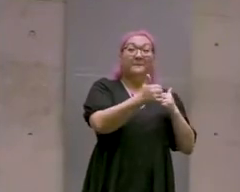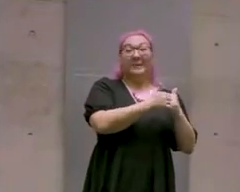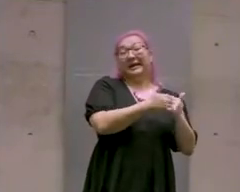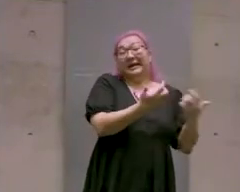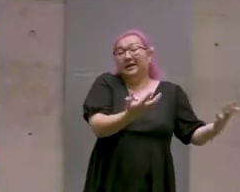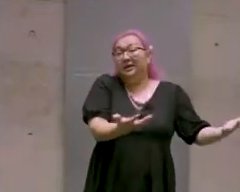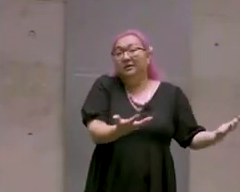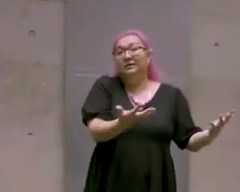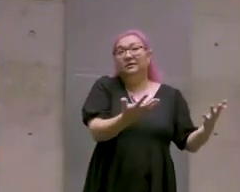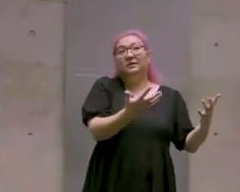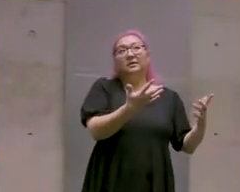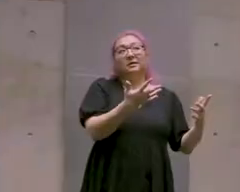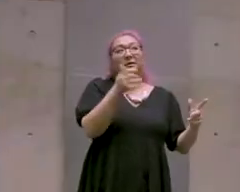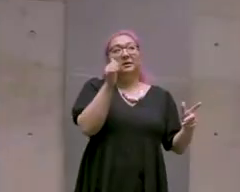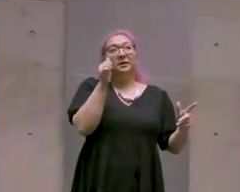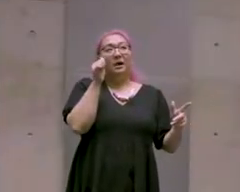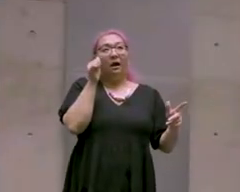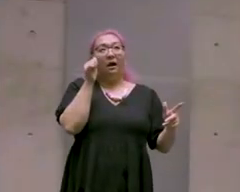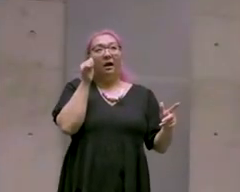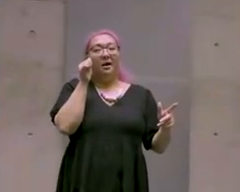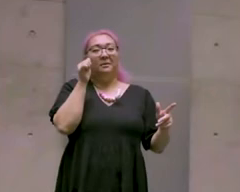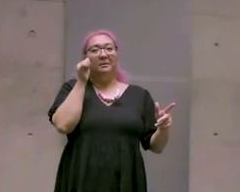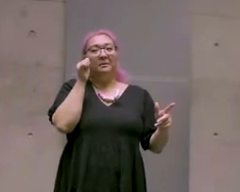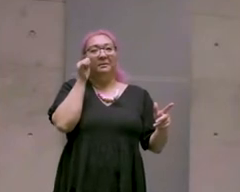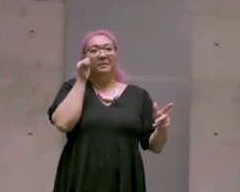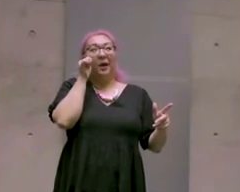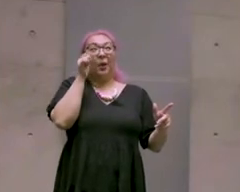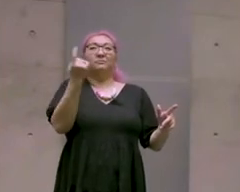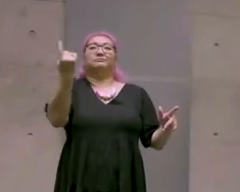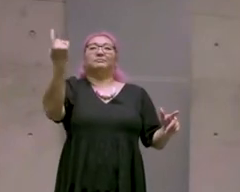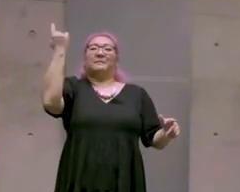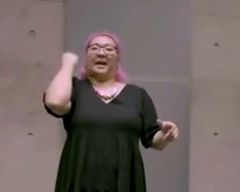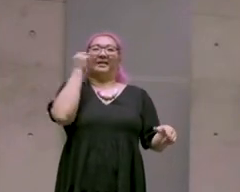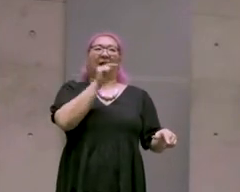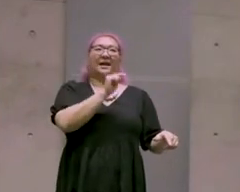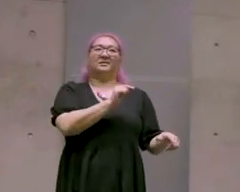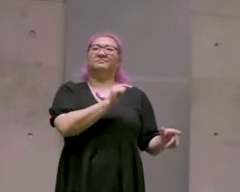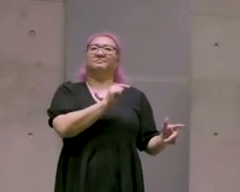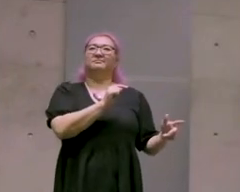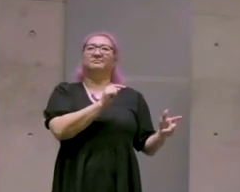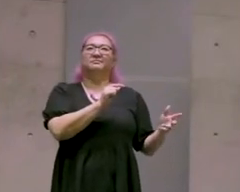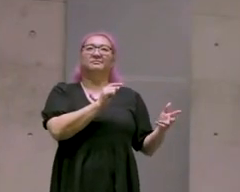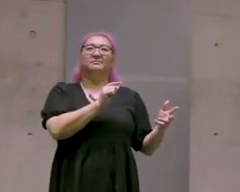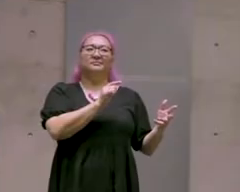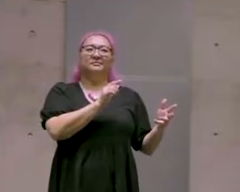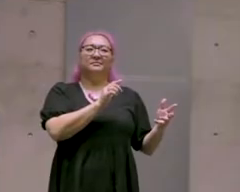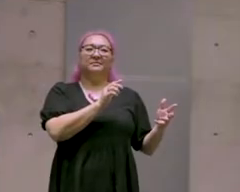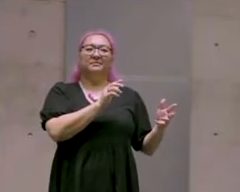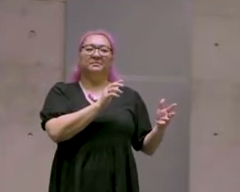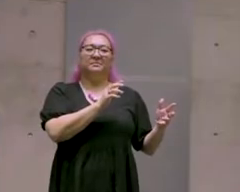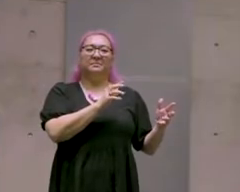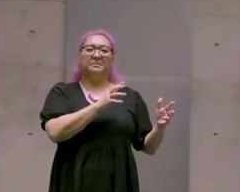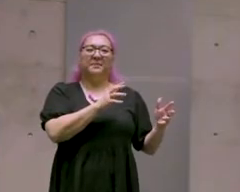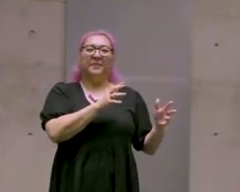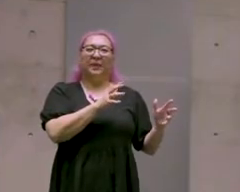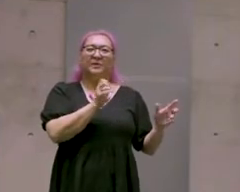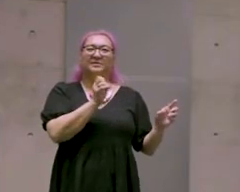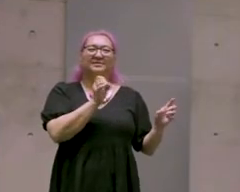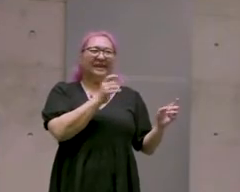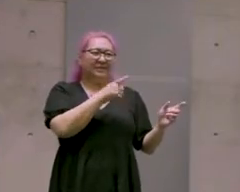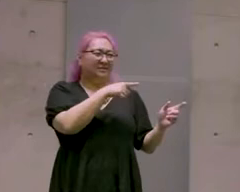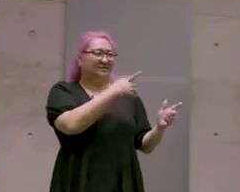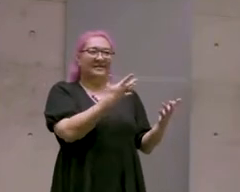Bithell Games, and I've regretted it ever since. Because back then it was just to, sort out the tax man, and now it's just this massive, weird ego thing.